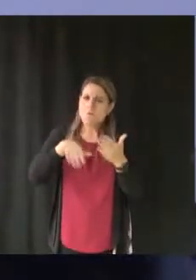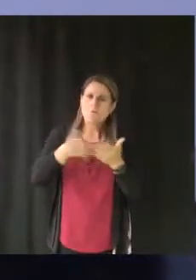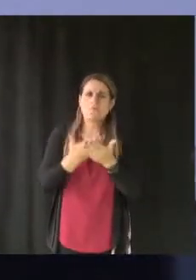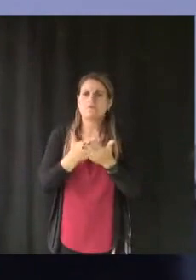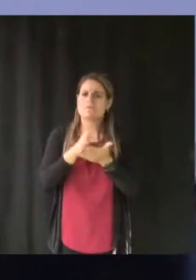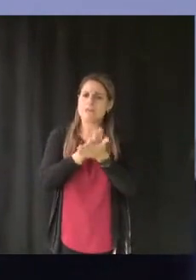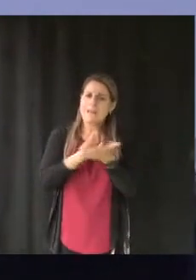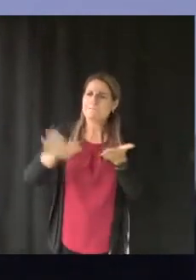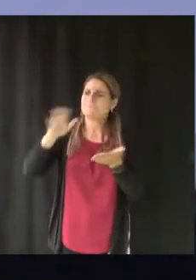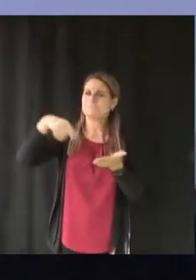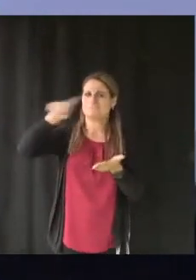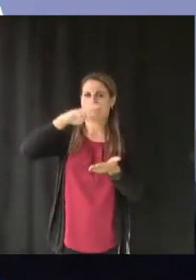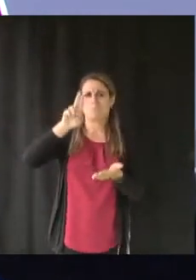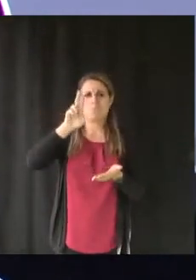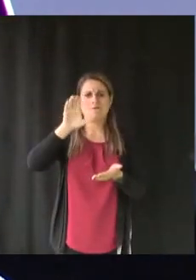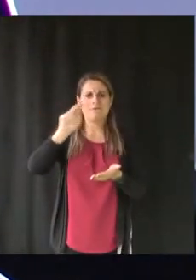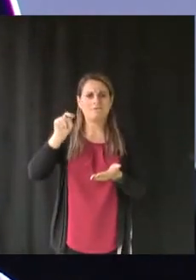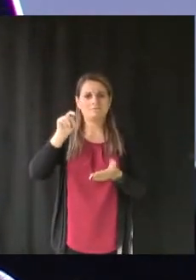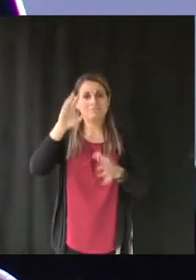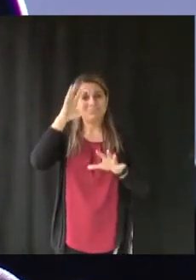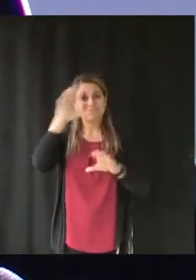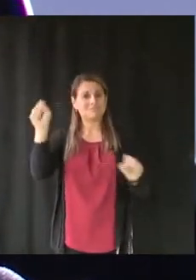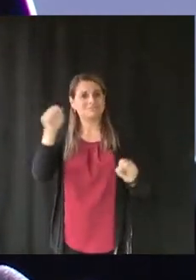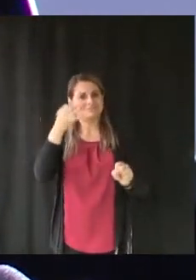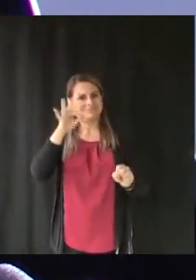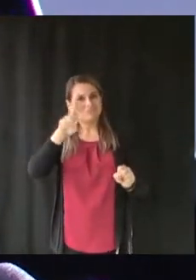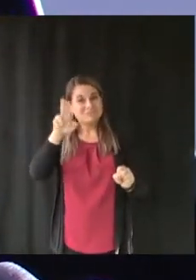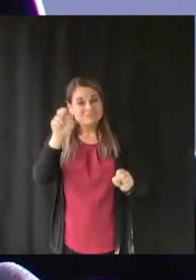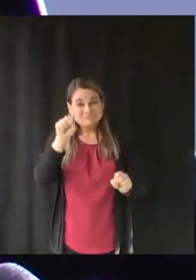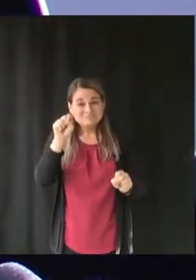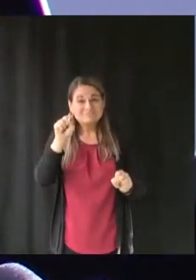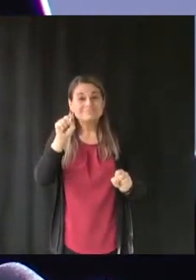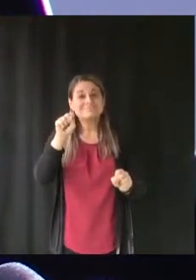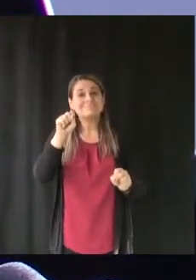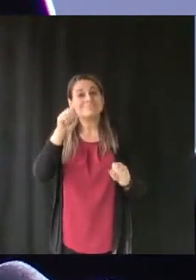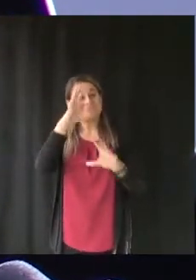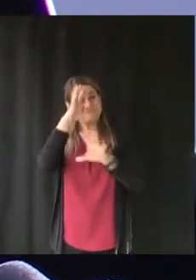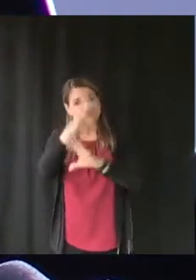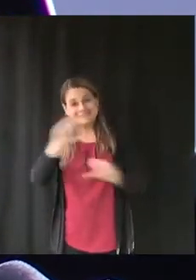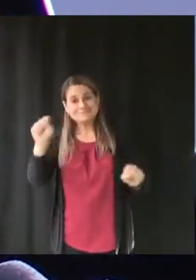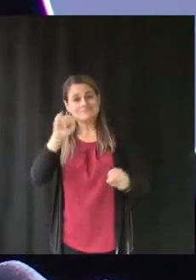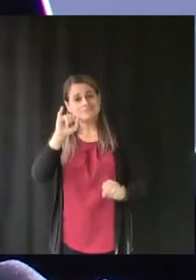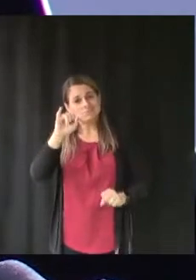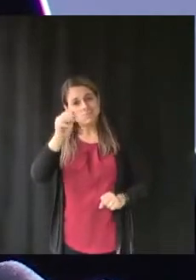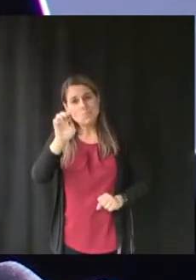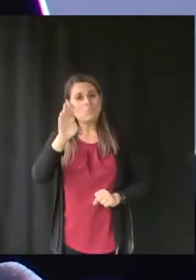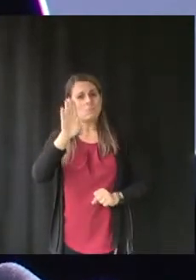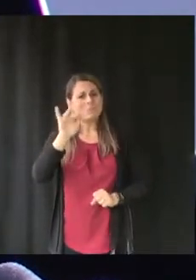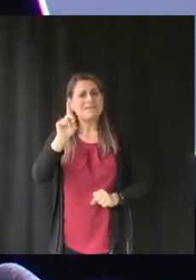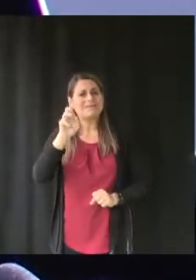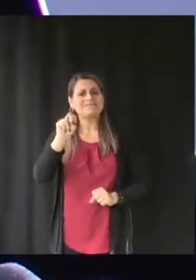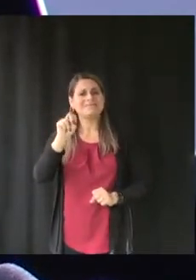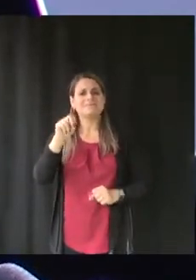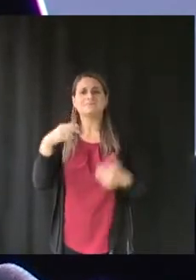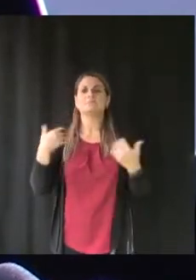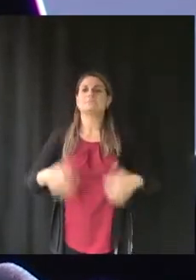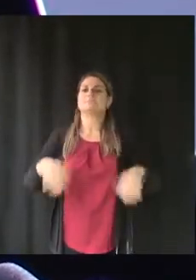to welcome the President of the United States of America, President Joe Biden, to our wonderful